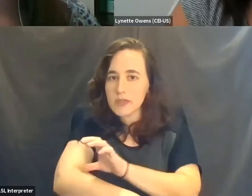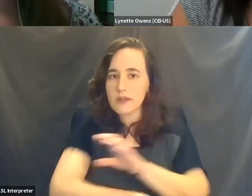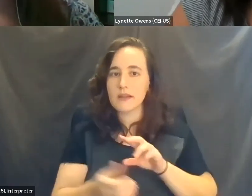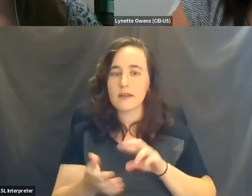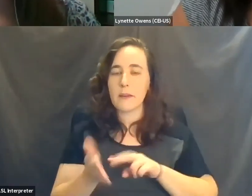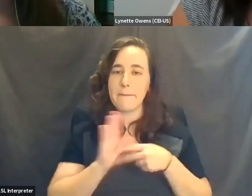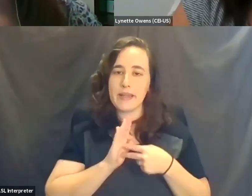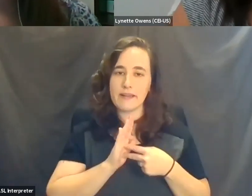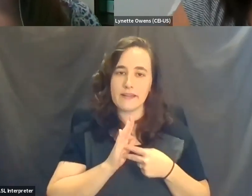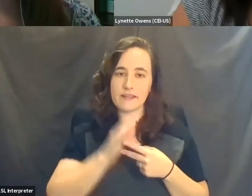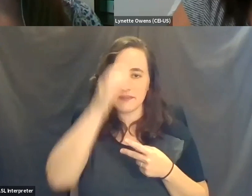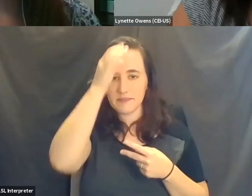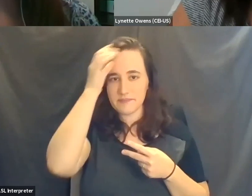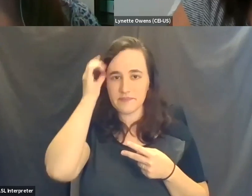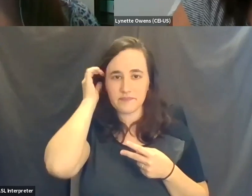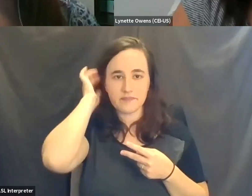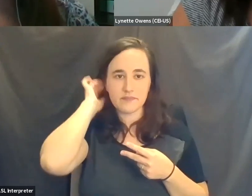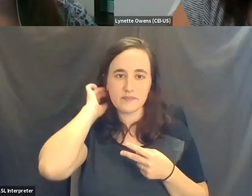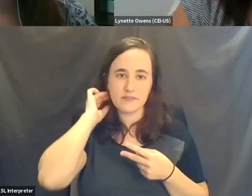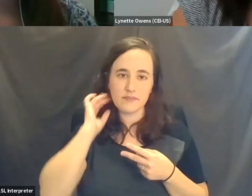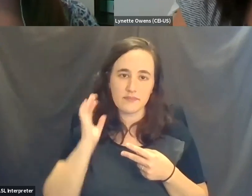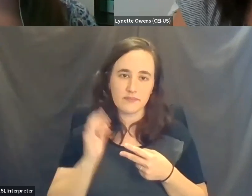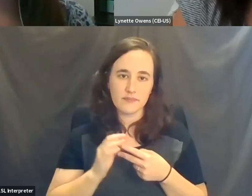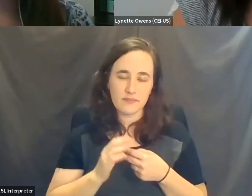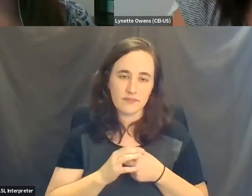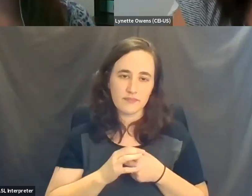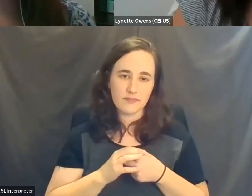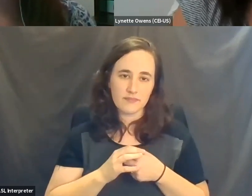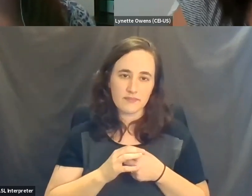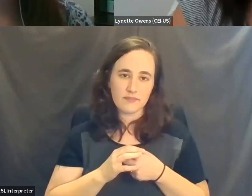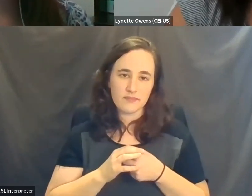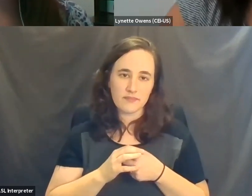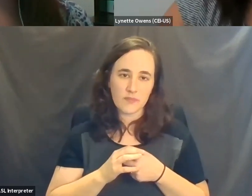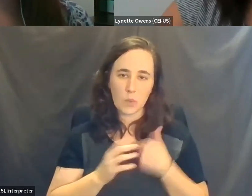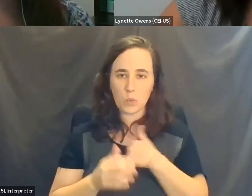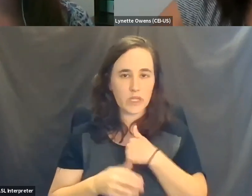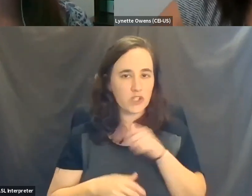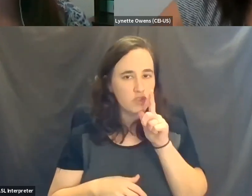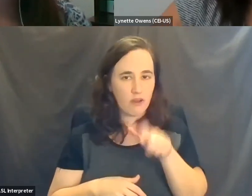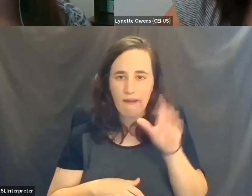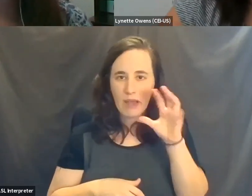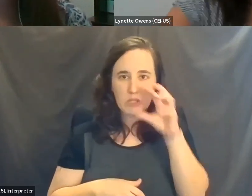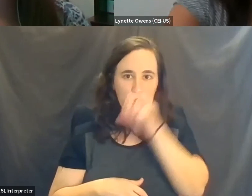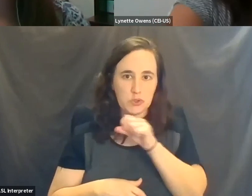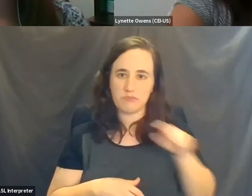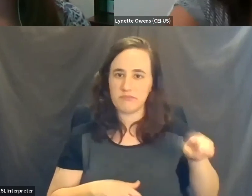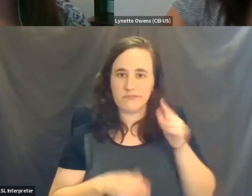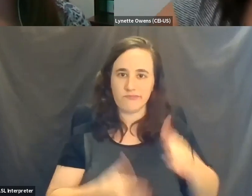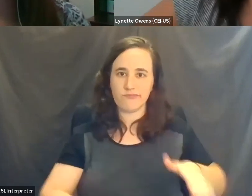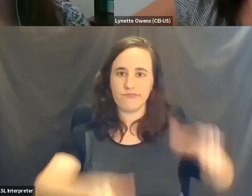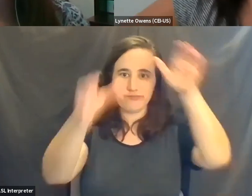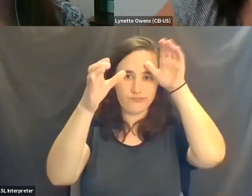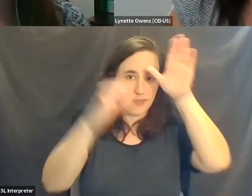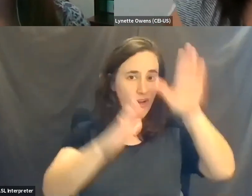technology for productive purposes and things like digital organization. That is not something that